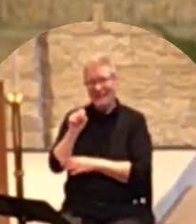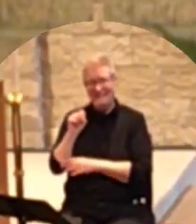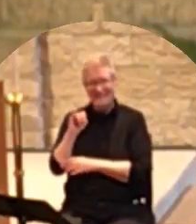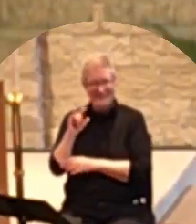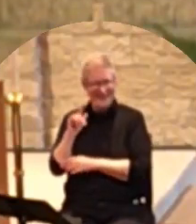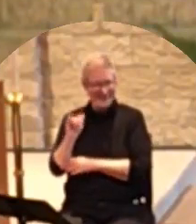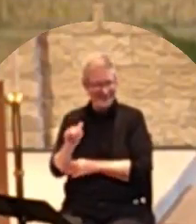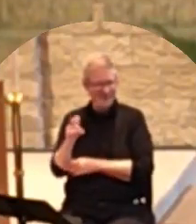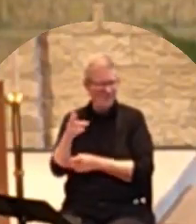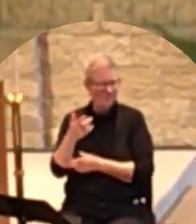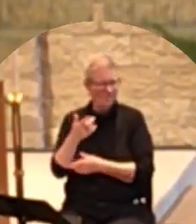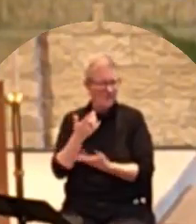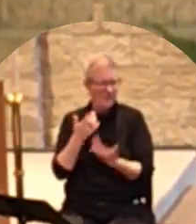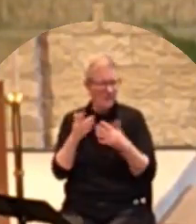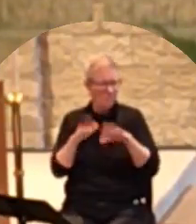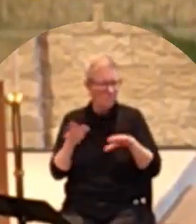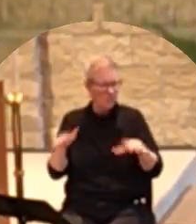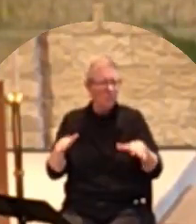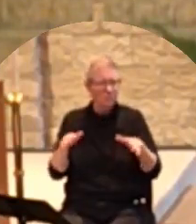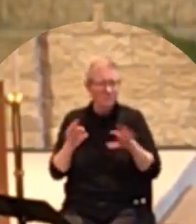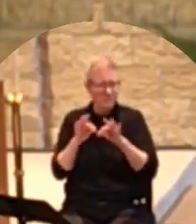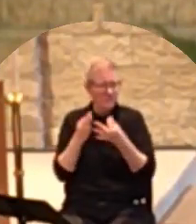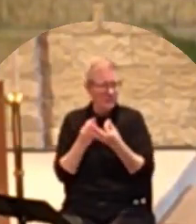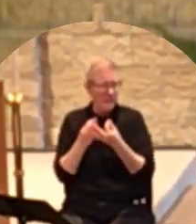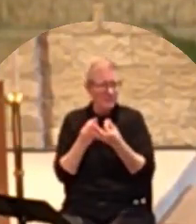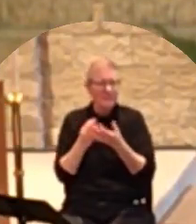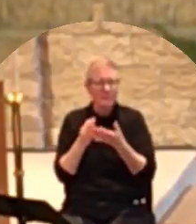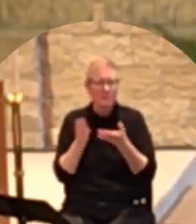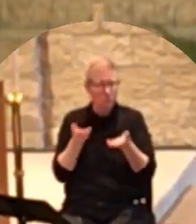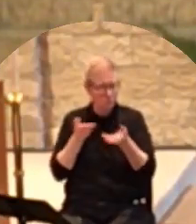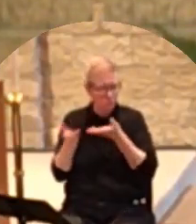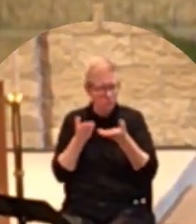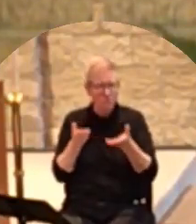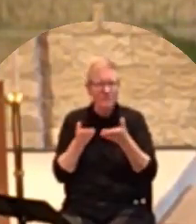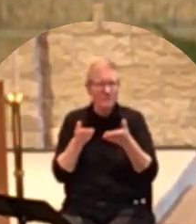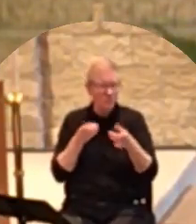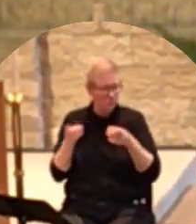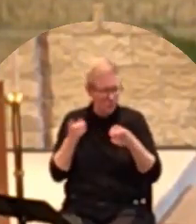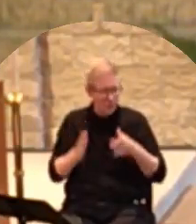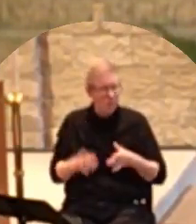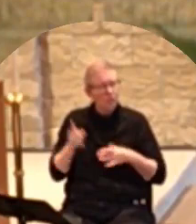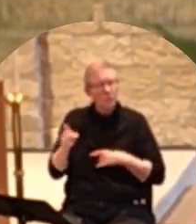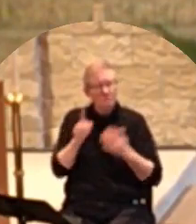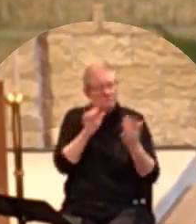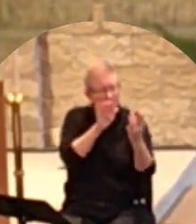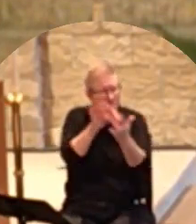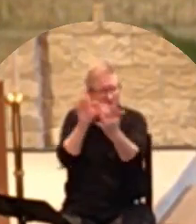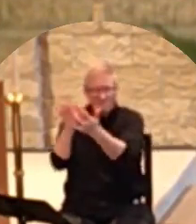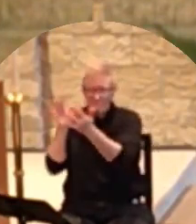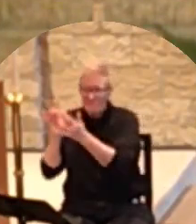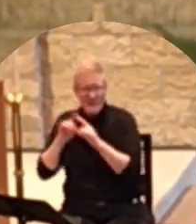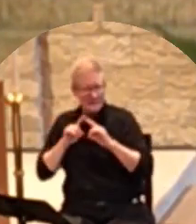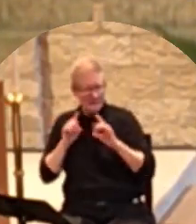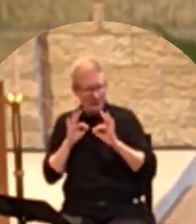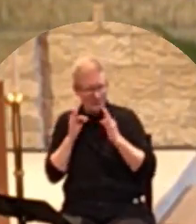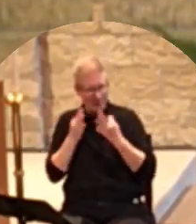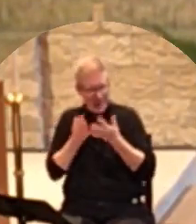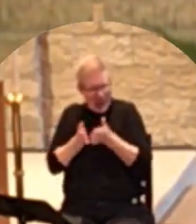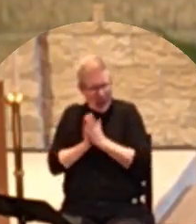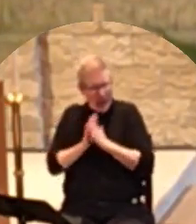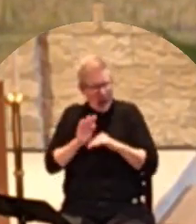providing ways that she and we, this church, can support them with their own spiritual growth during this